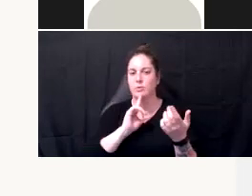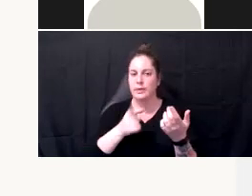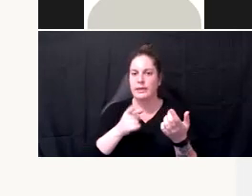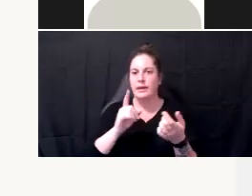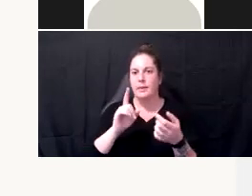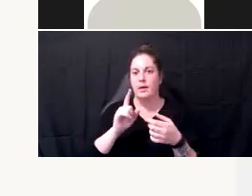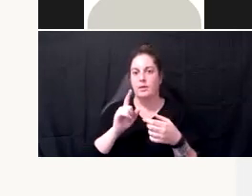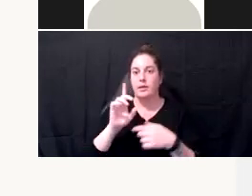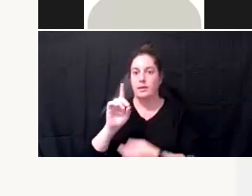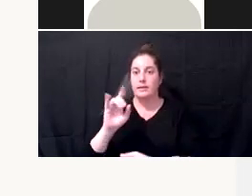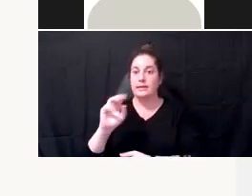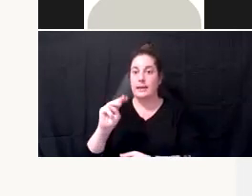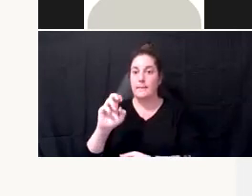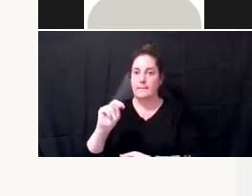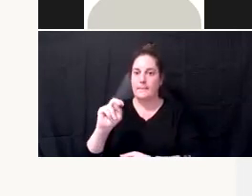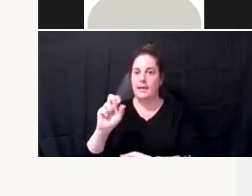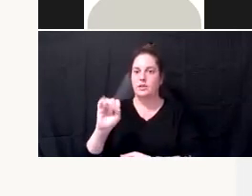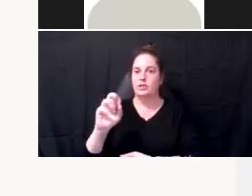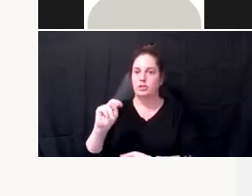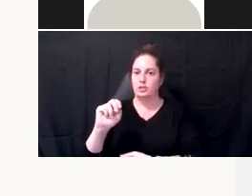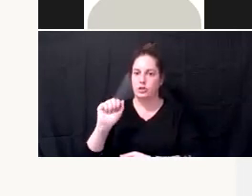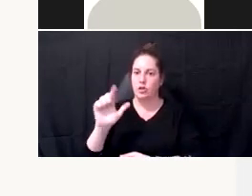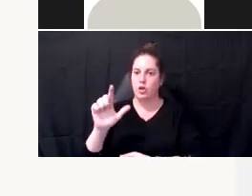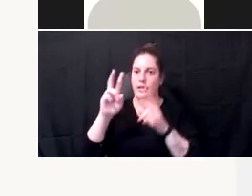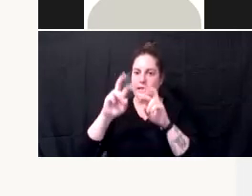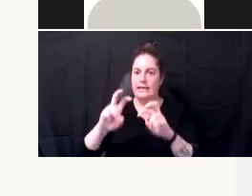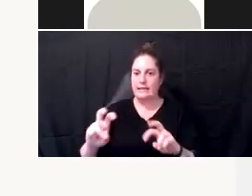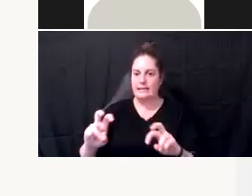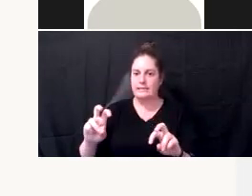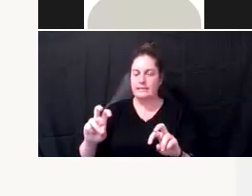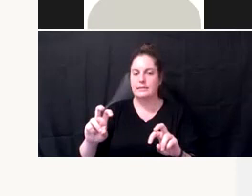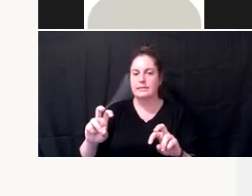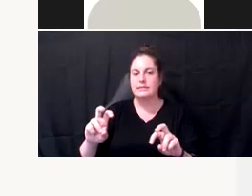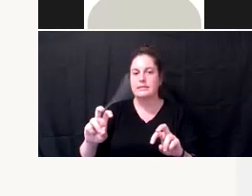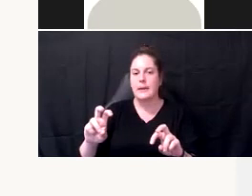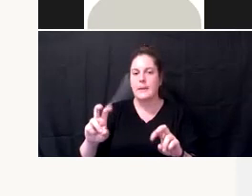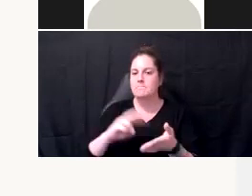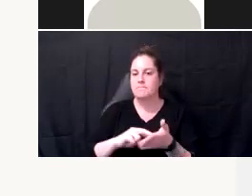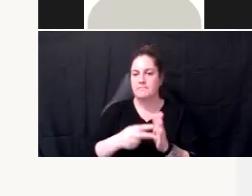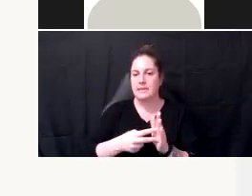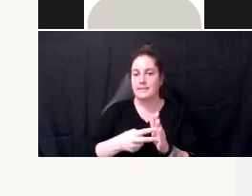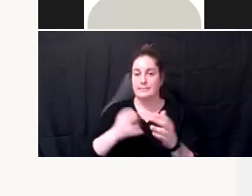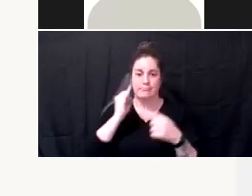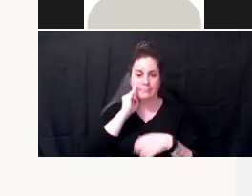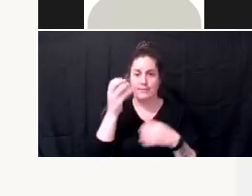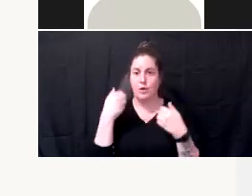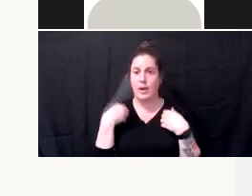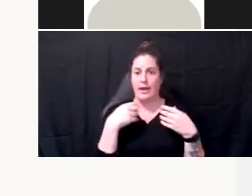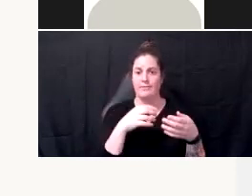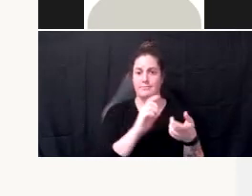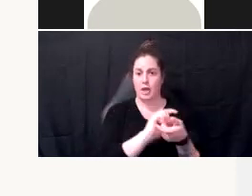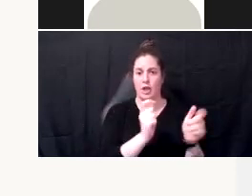analysis technique is that as long as you have a conversion factor, you